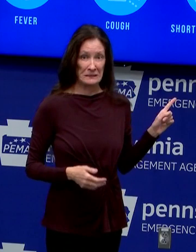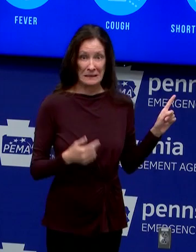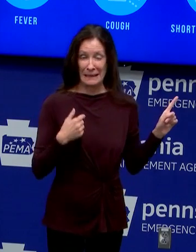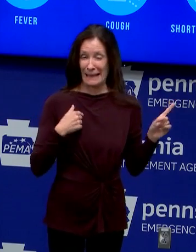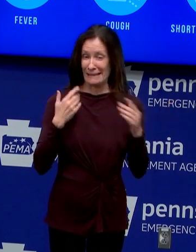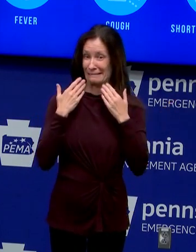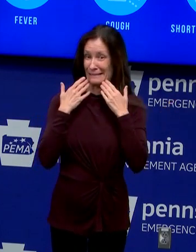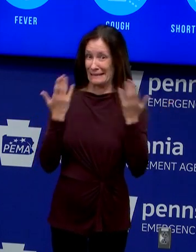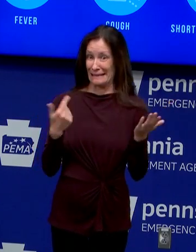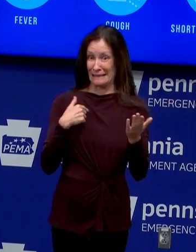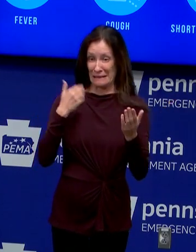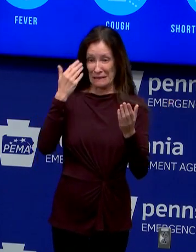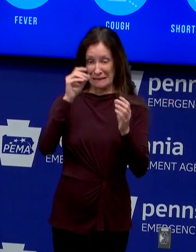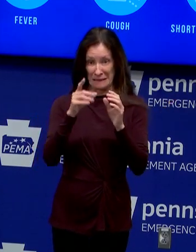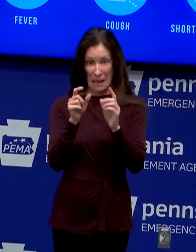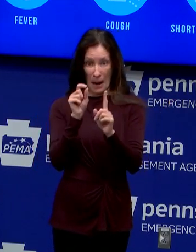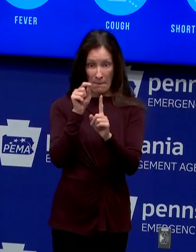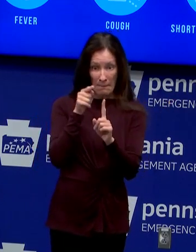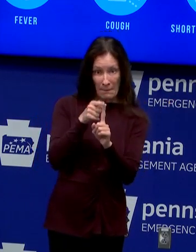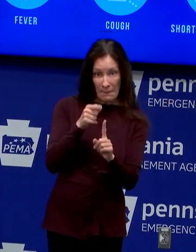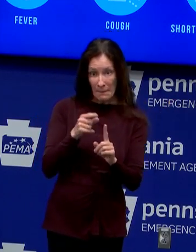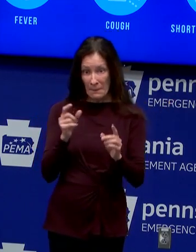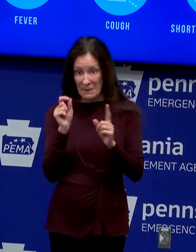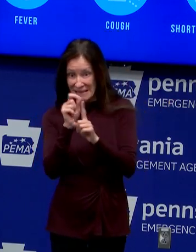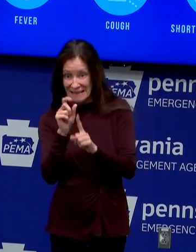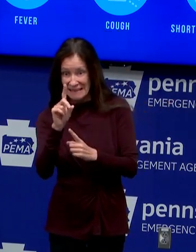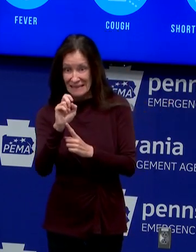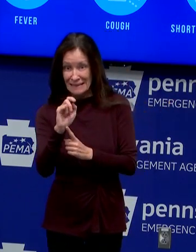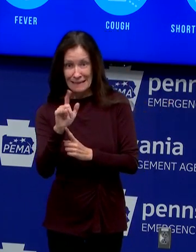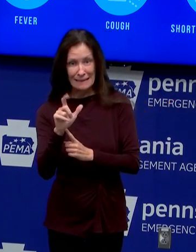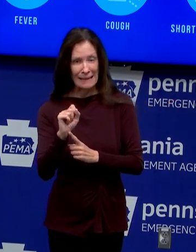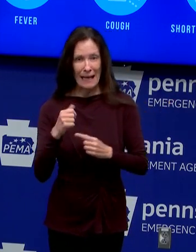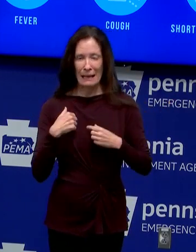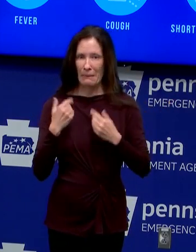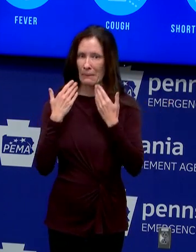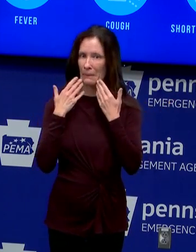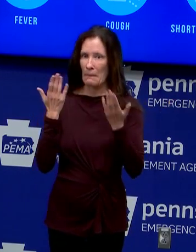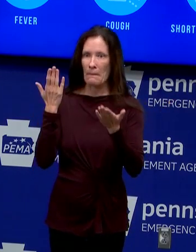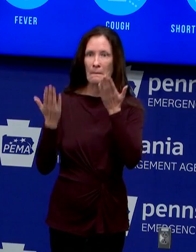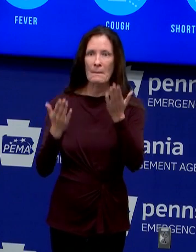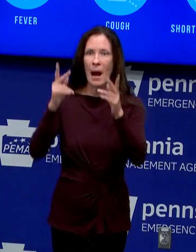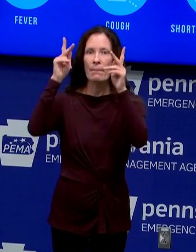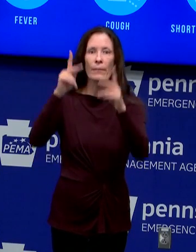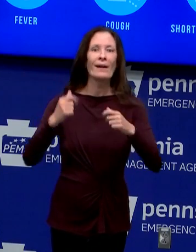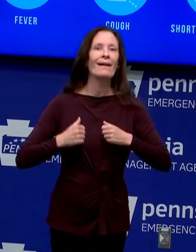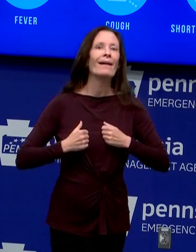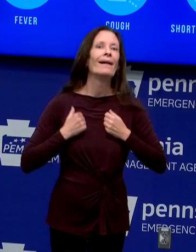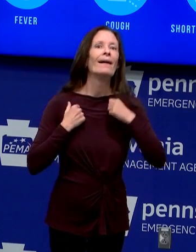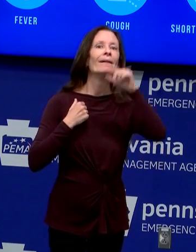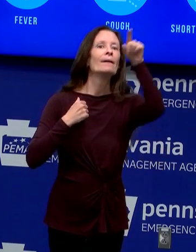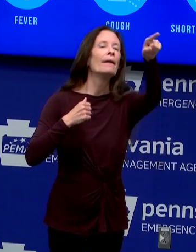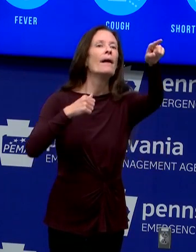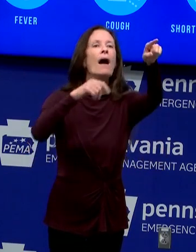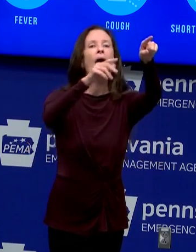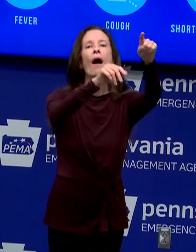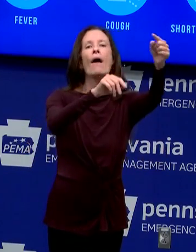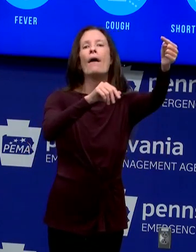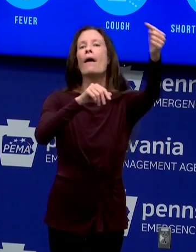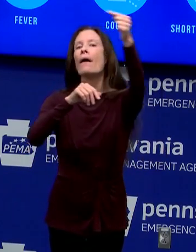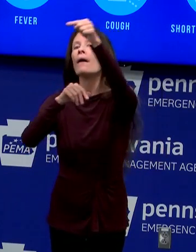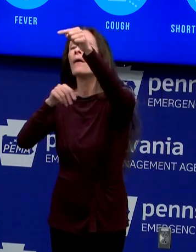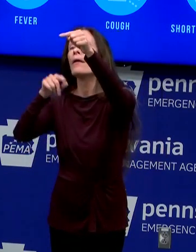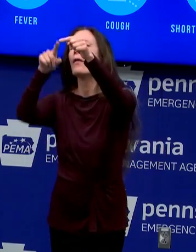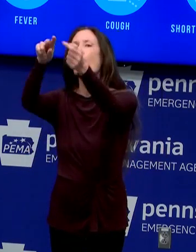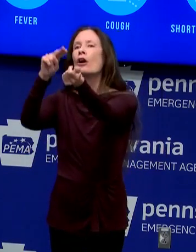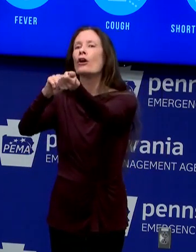data. Of course, if someone is a resident of another state, then they or another county, they count towards that county, but I'm